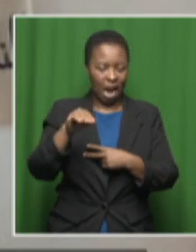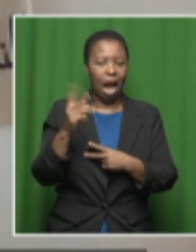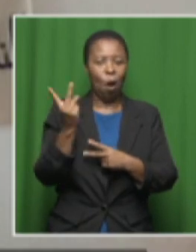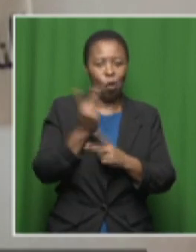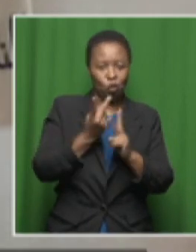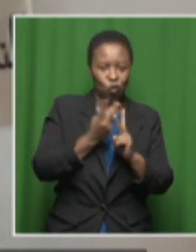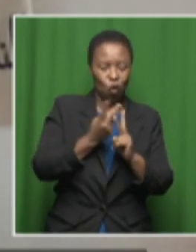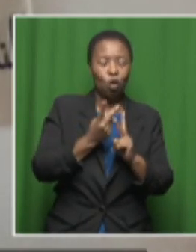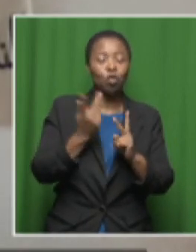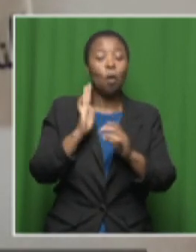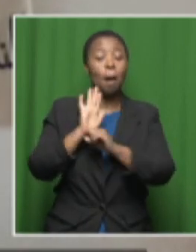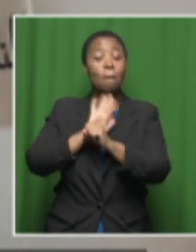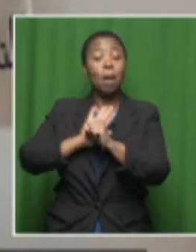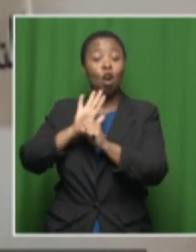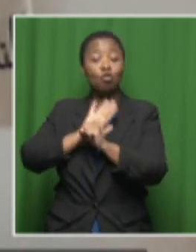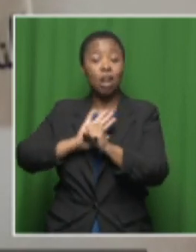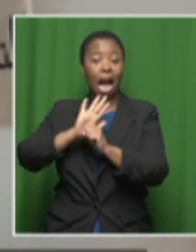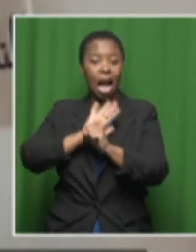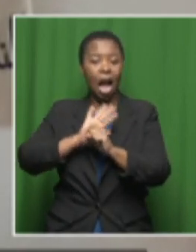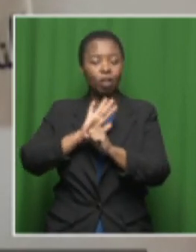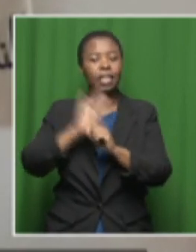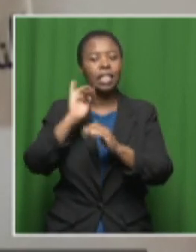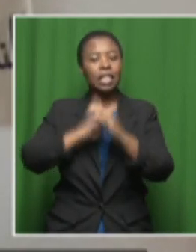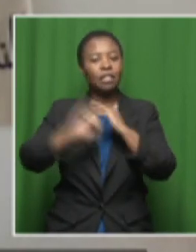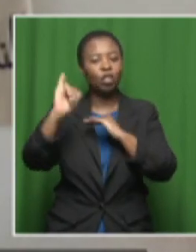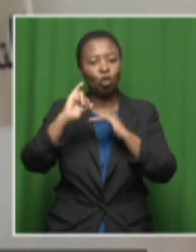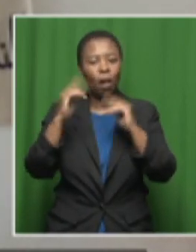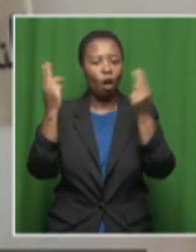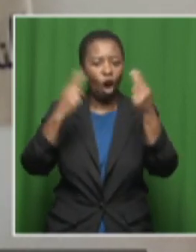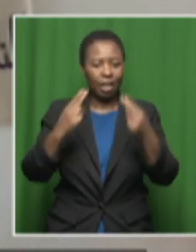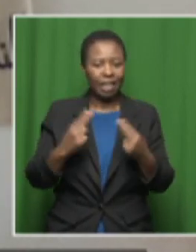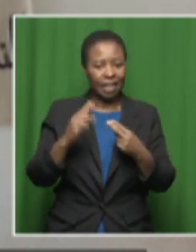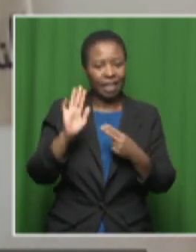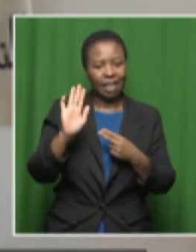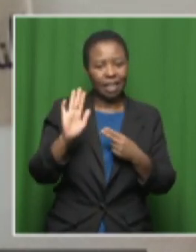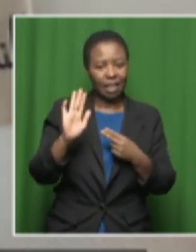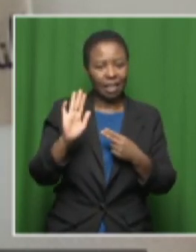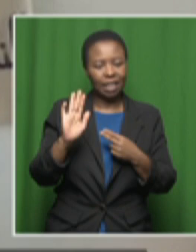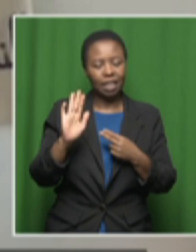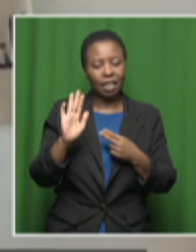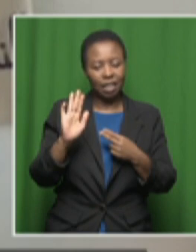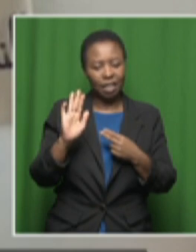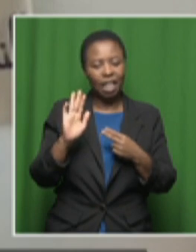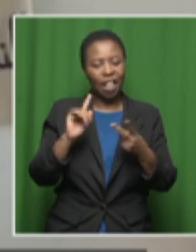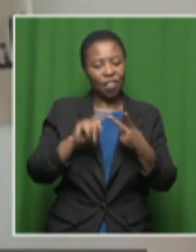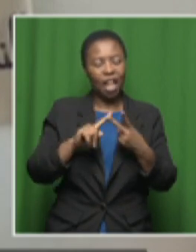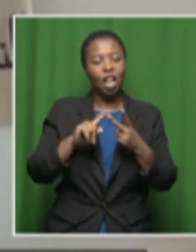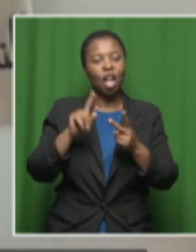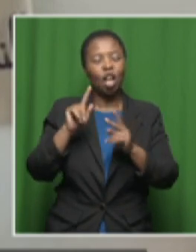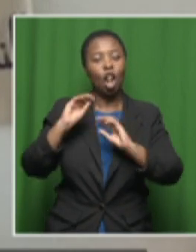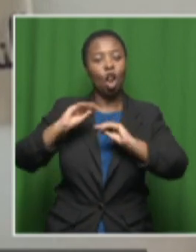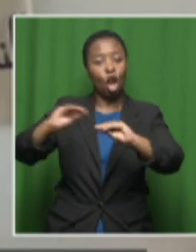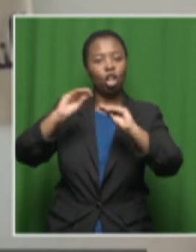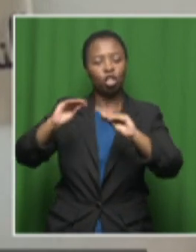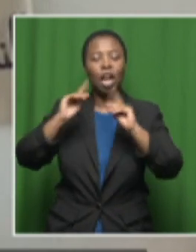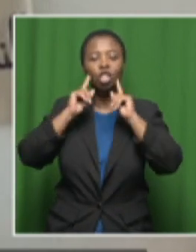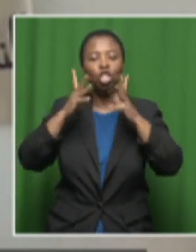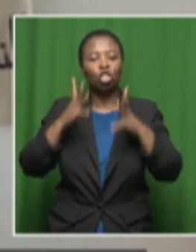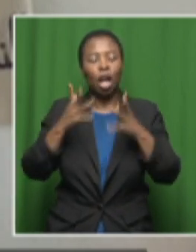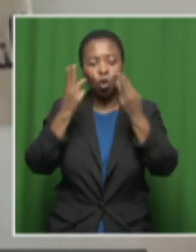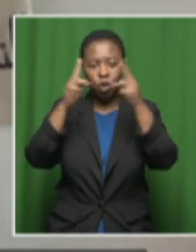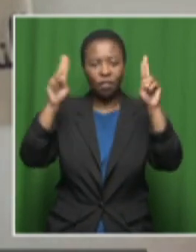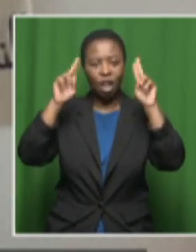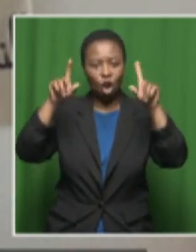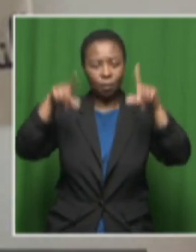my background is in the visual arts, but I'm also a lecturer, a teacher at the University of Cape Town